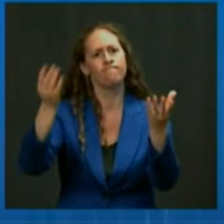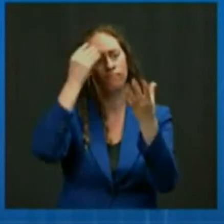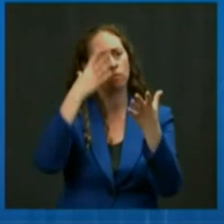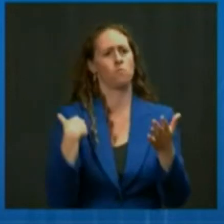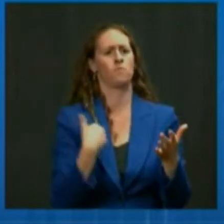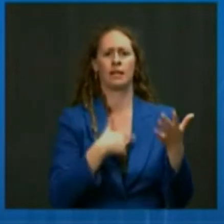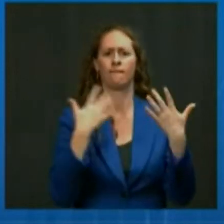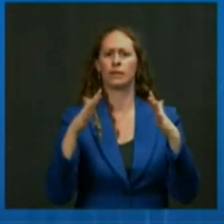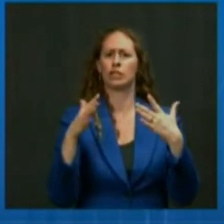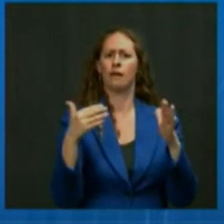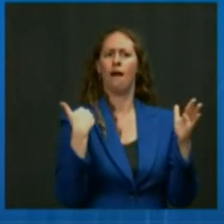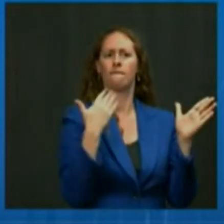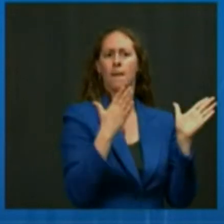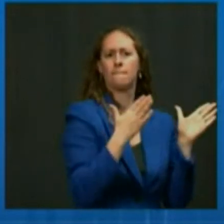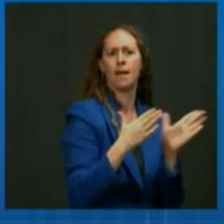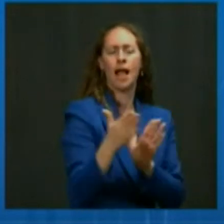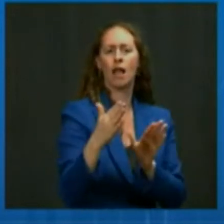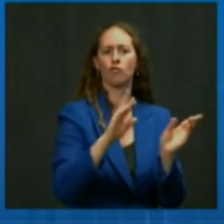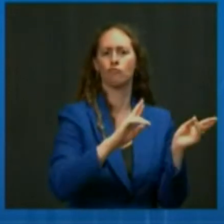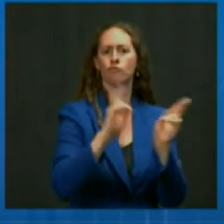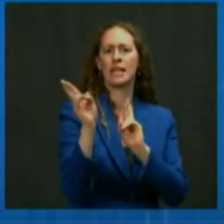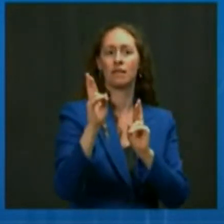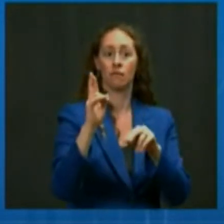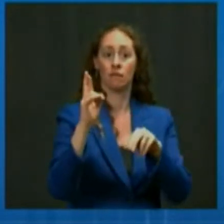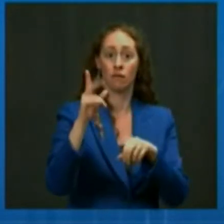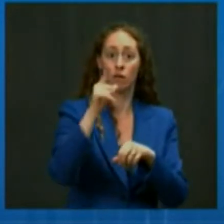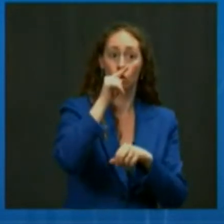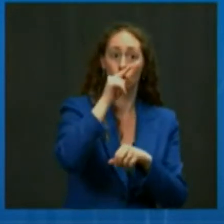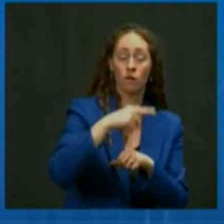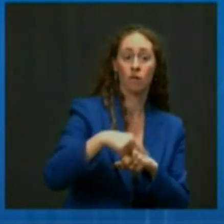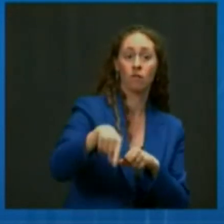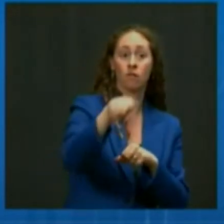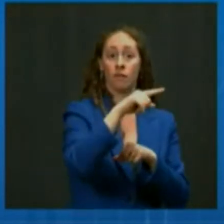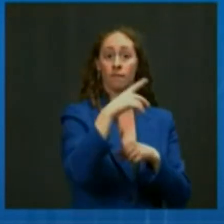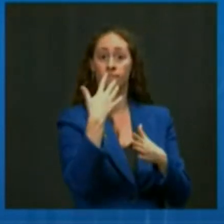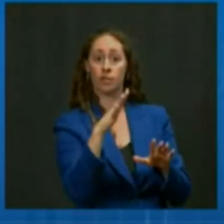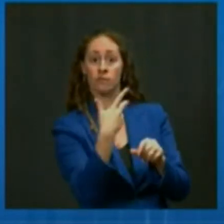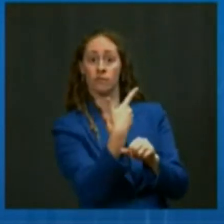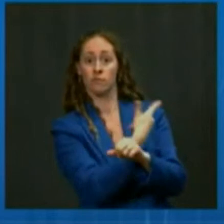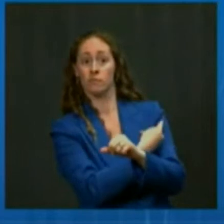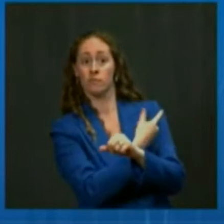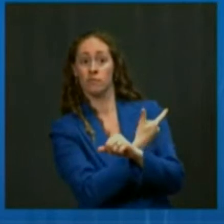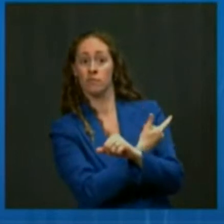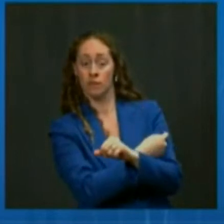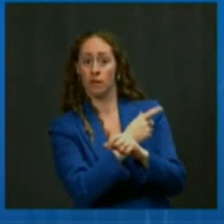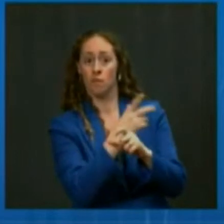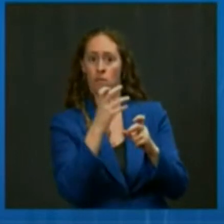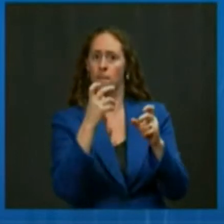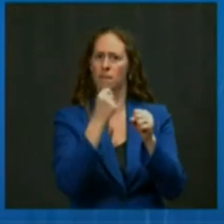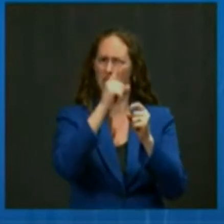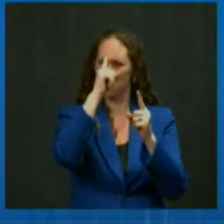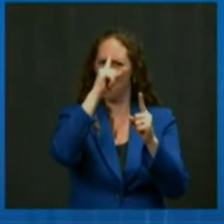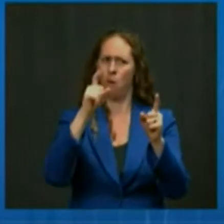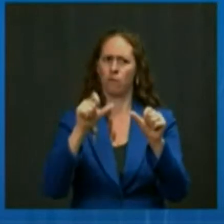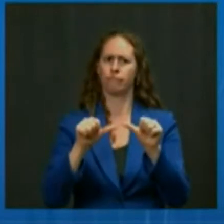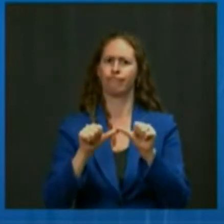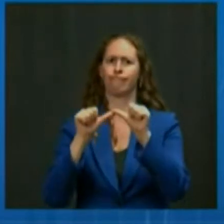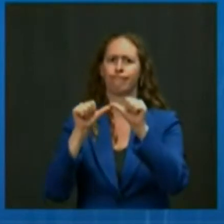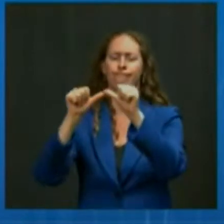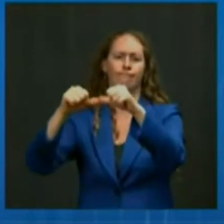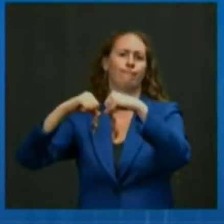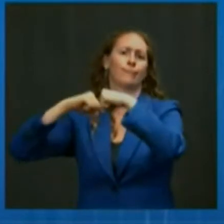that the protection people still have today from the vaccine will continue in the future. And maybe if I